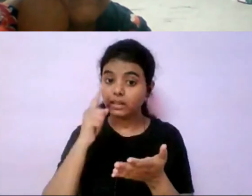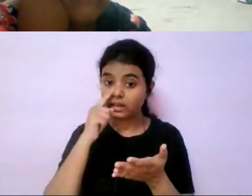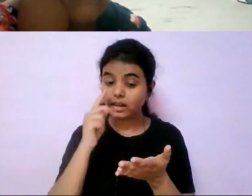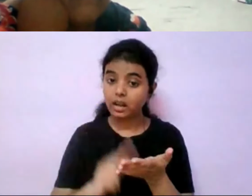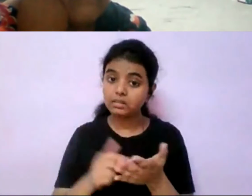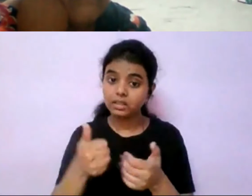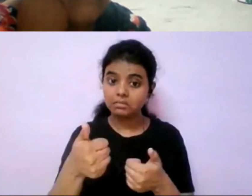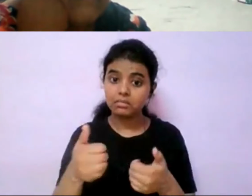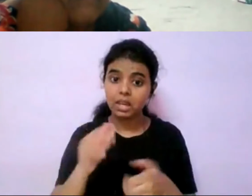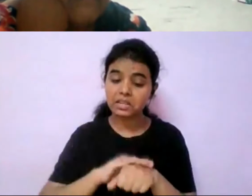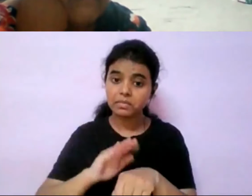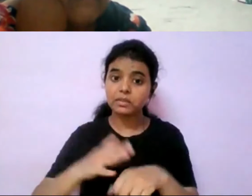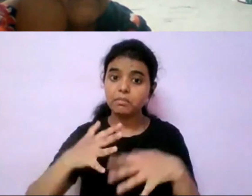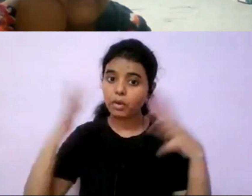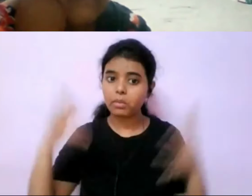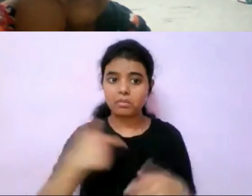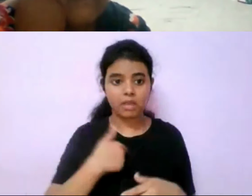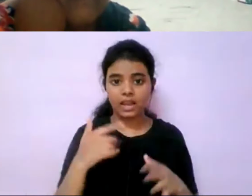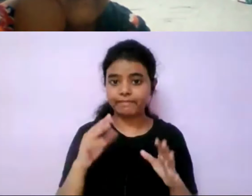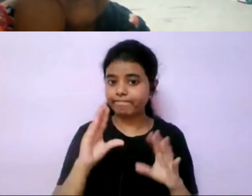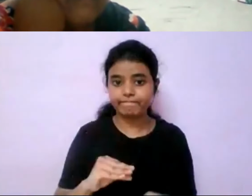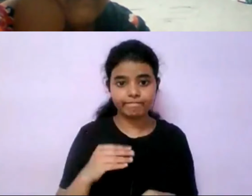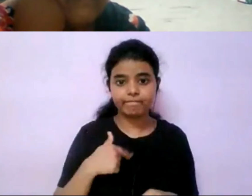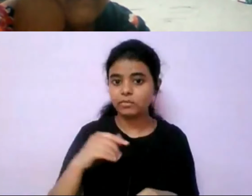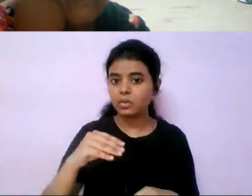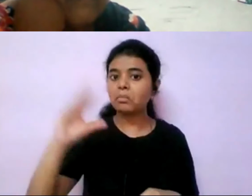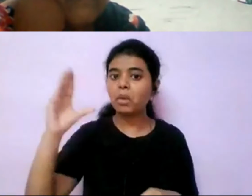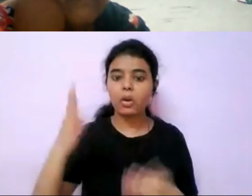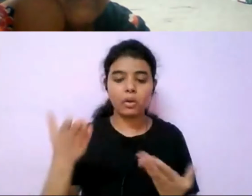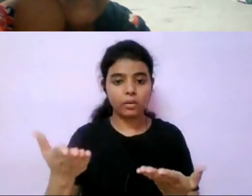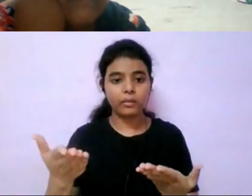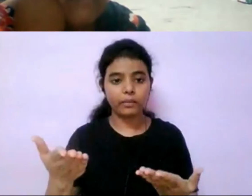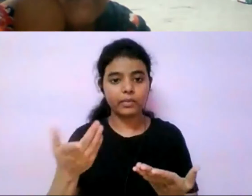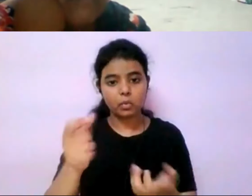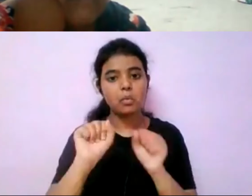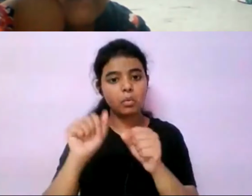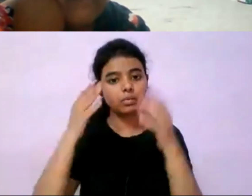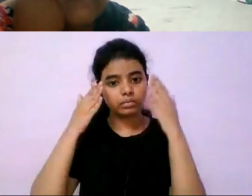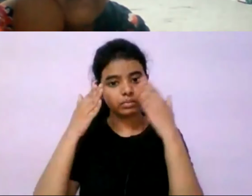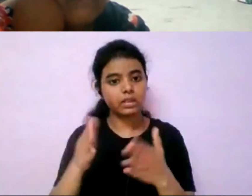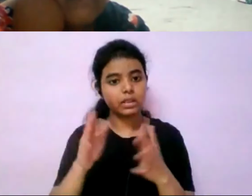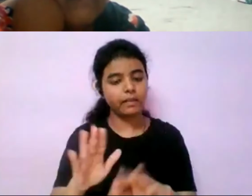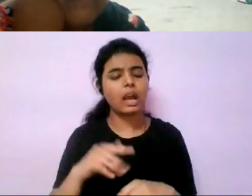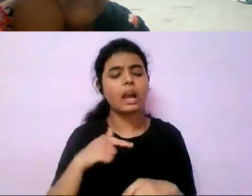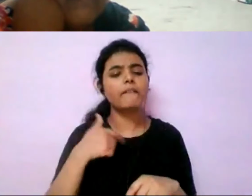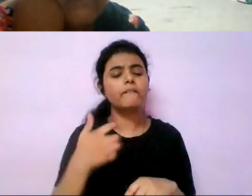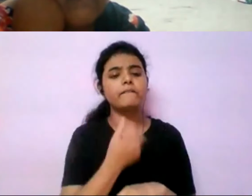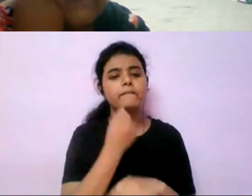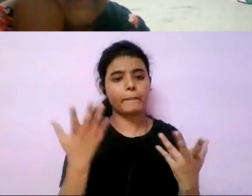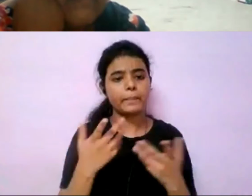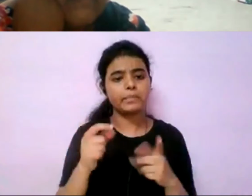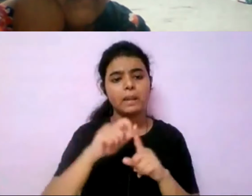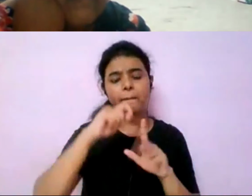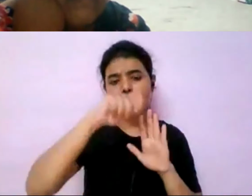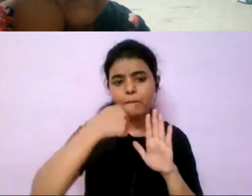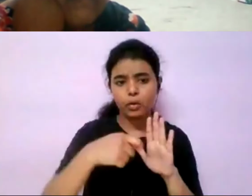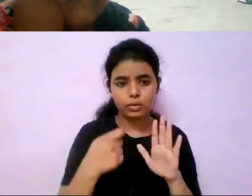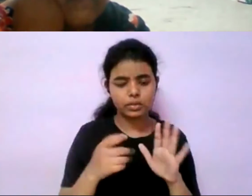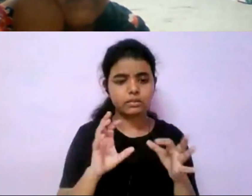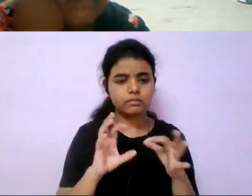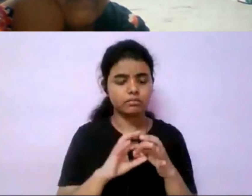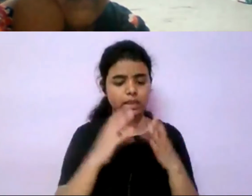have, uh, by virtue of going to the field. But I have found from projects related to the